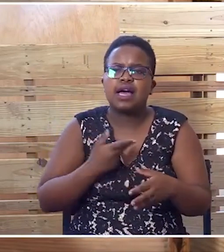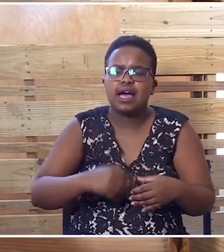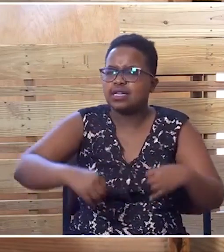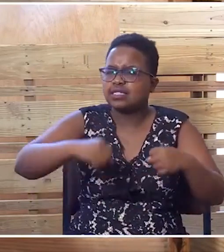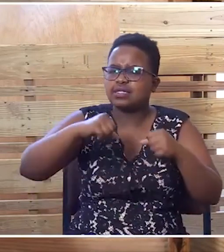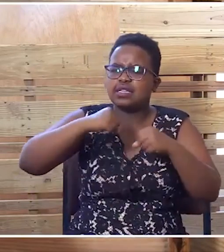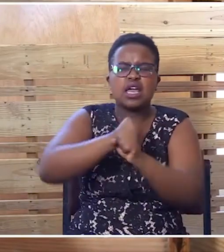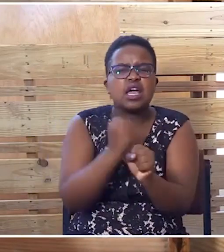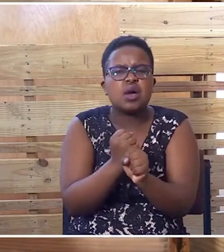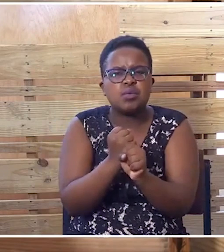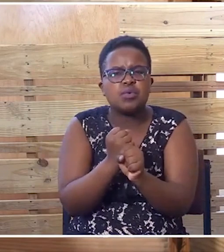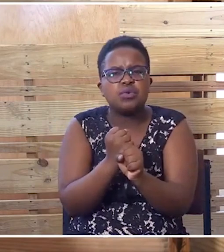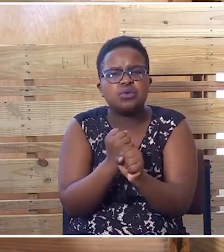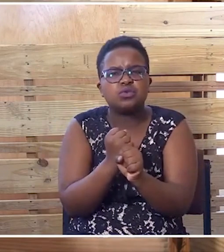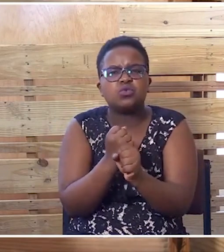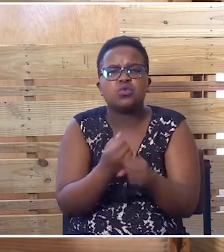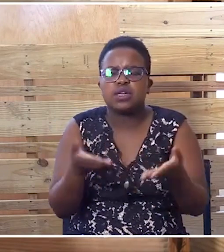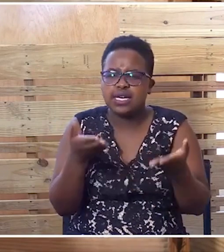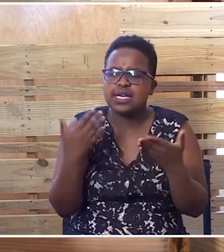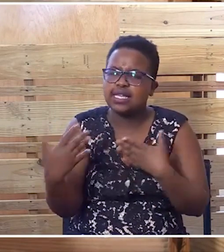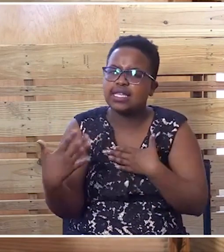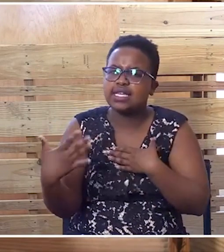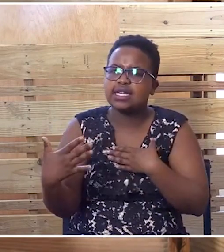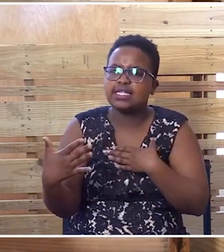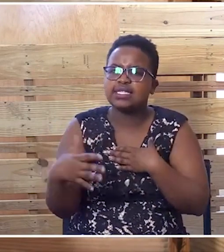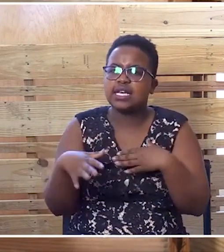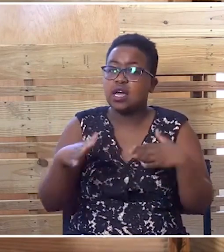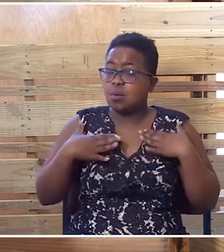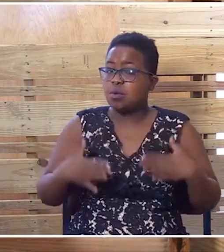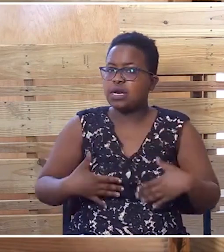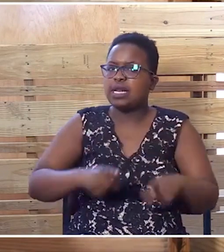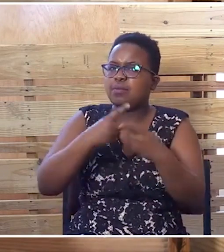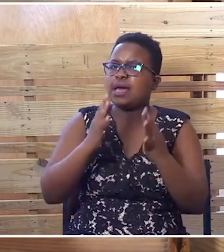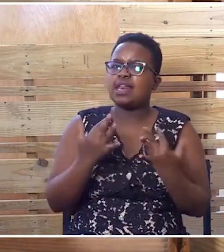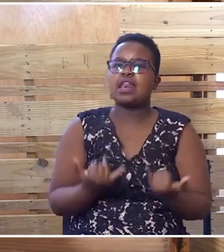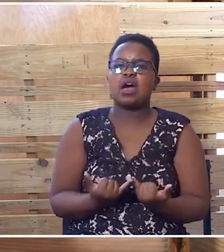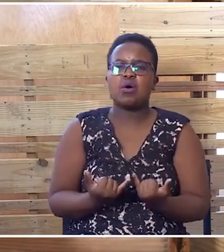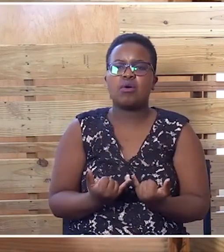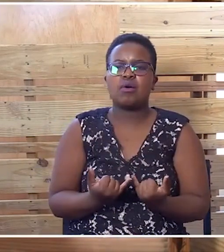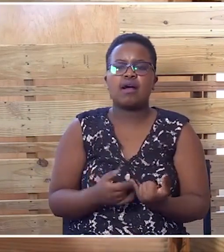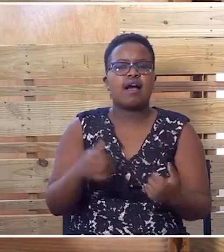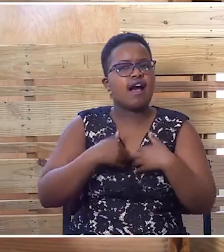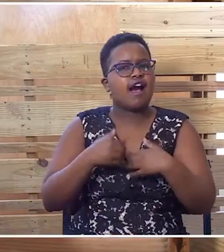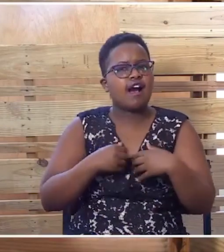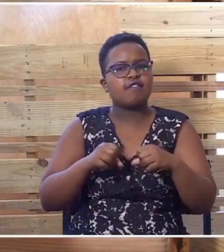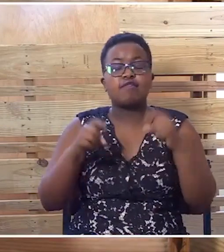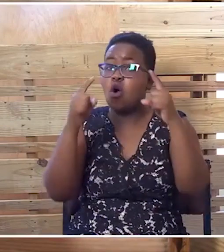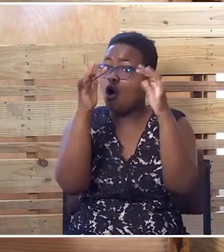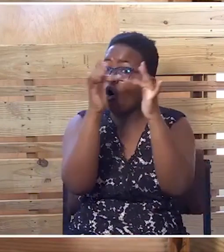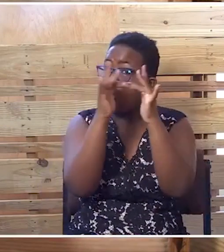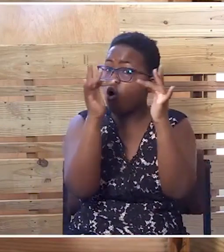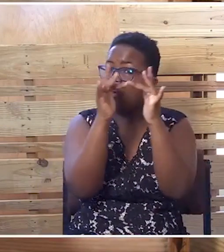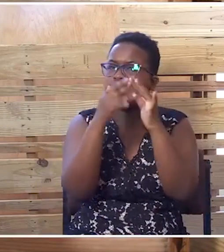physically. But we are still supposed to do it virtually. And that's why we have our these online lessons and even